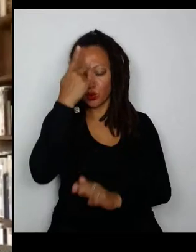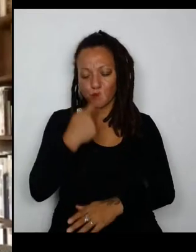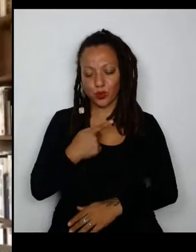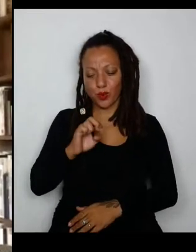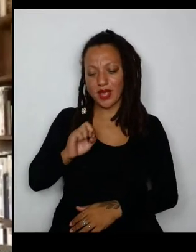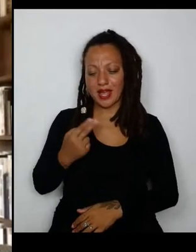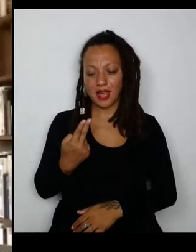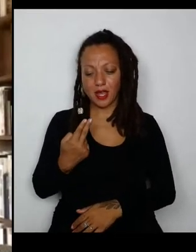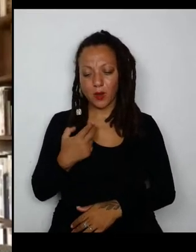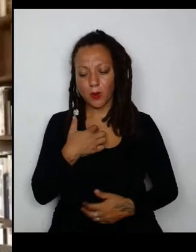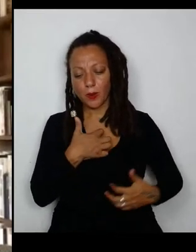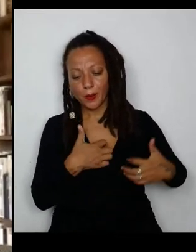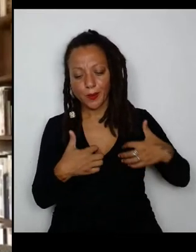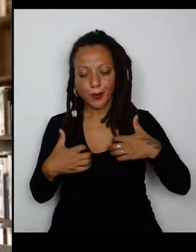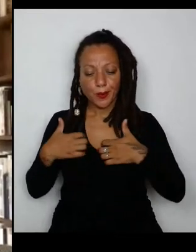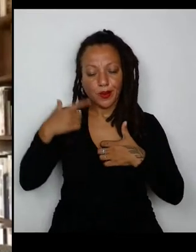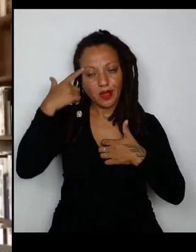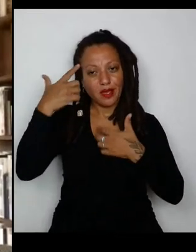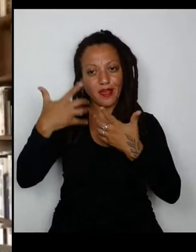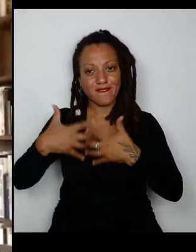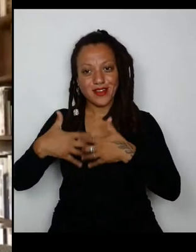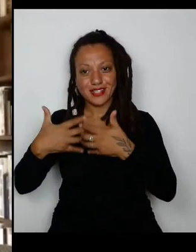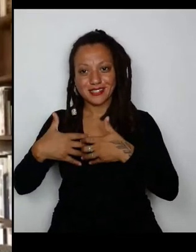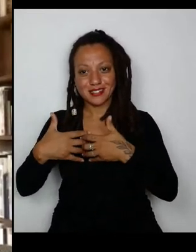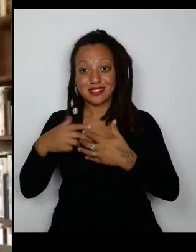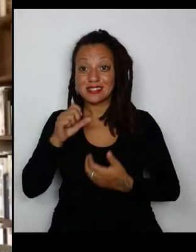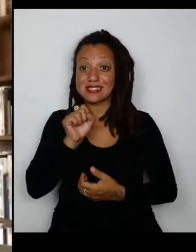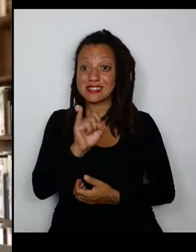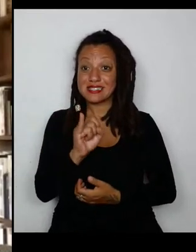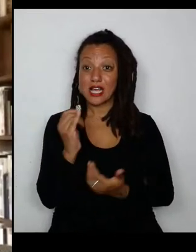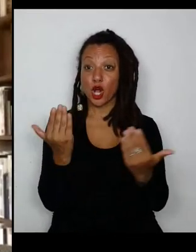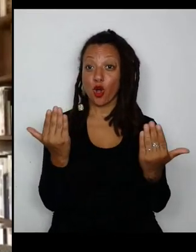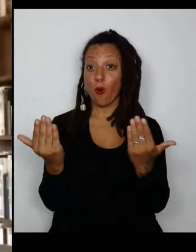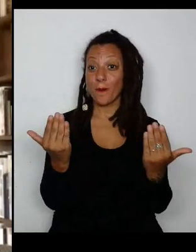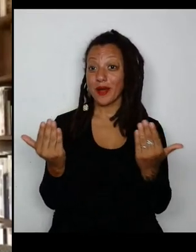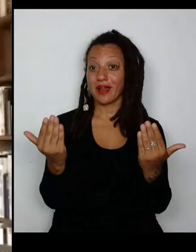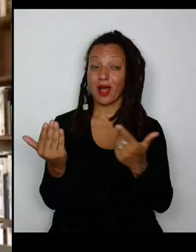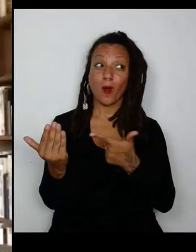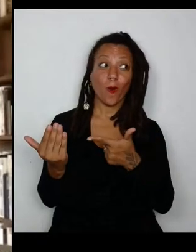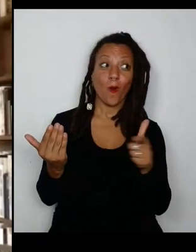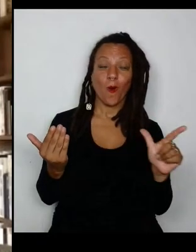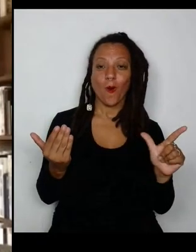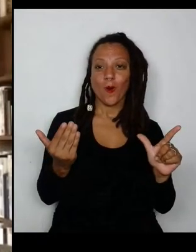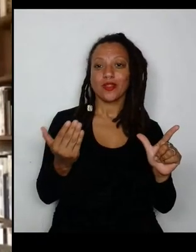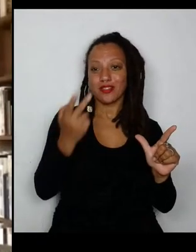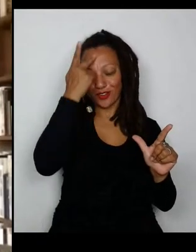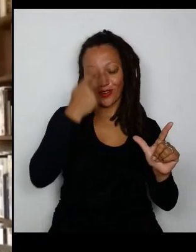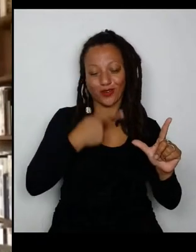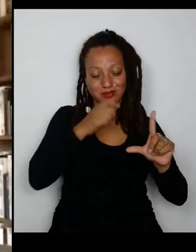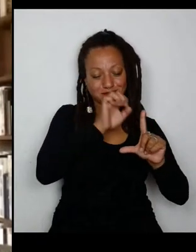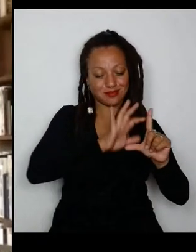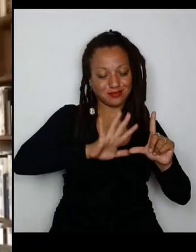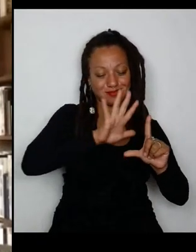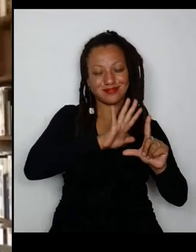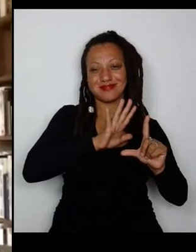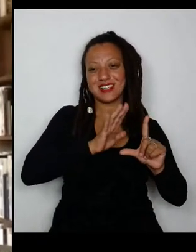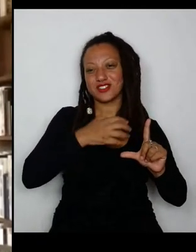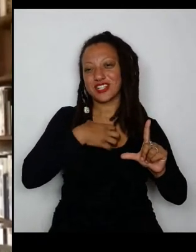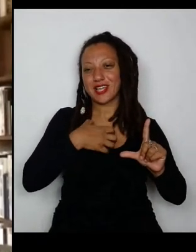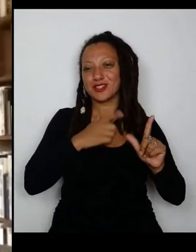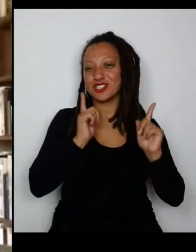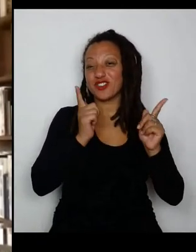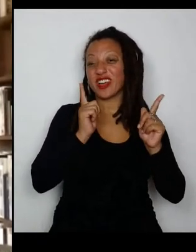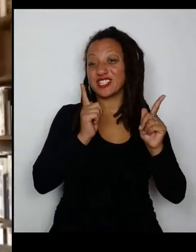and confident ones earlier on but i wouldn't want to make that too categorical a shift certainly those are